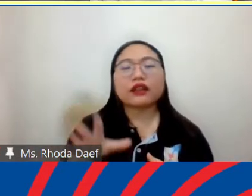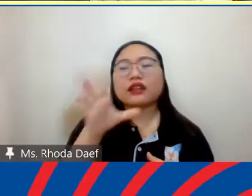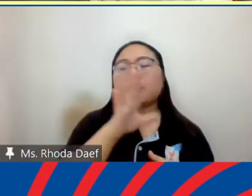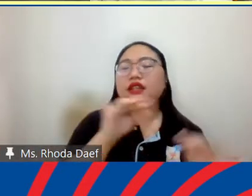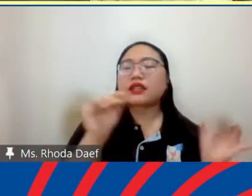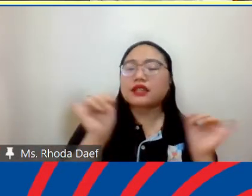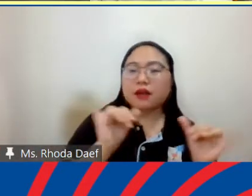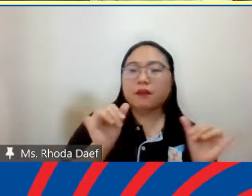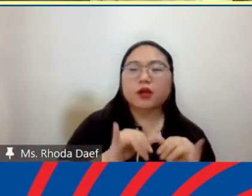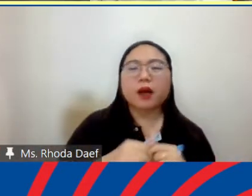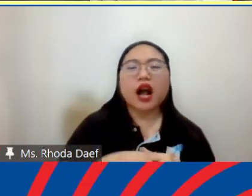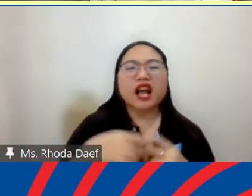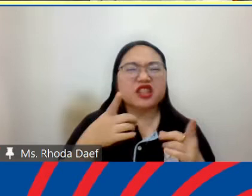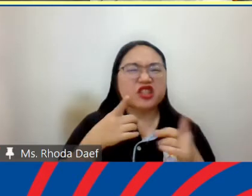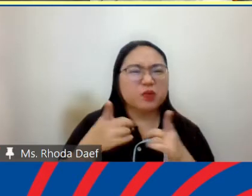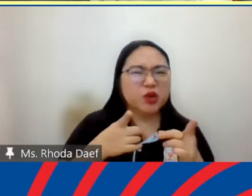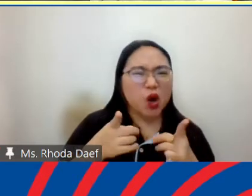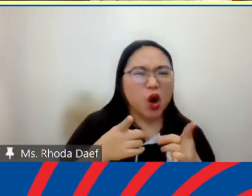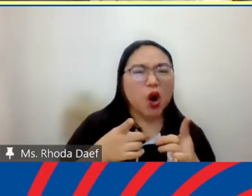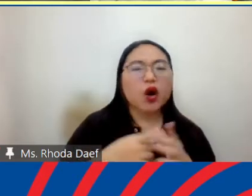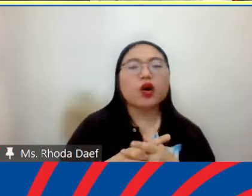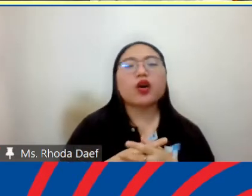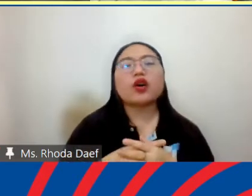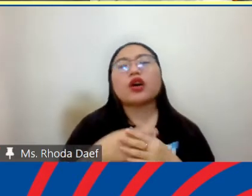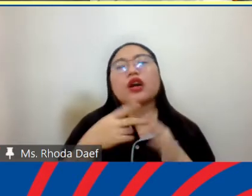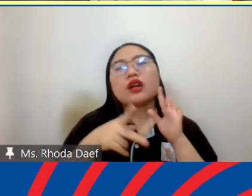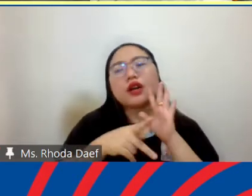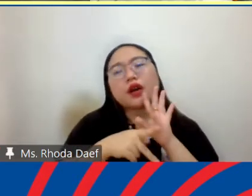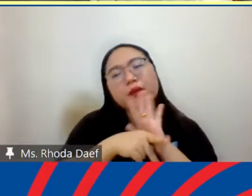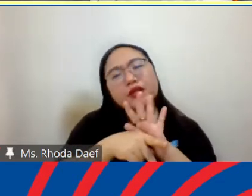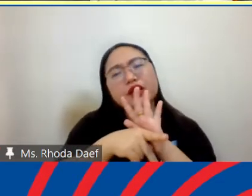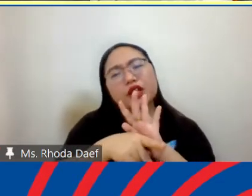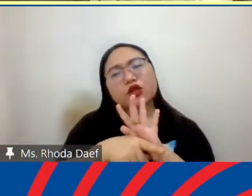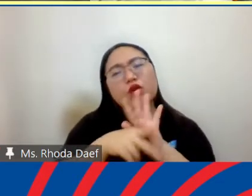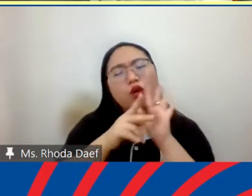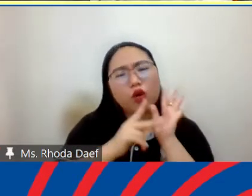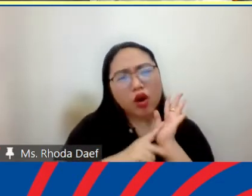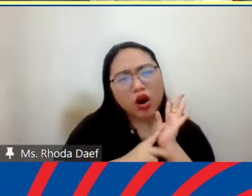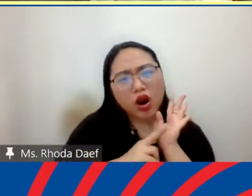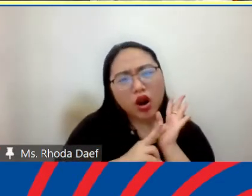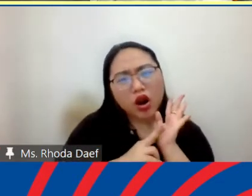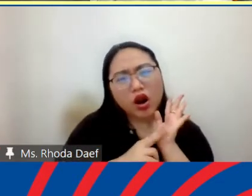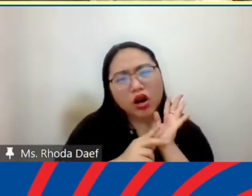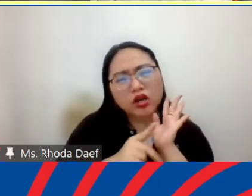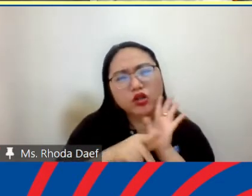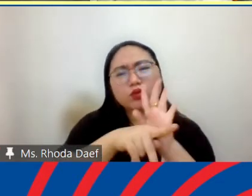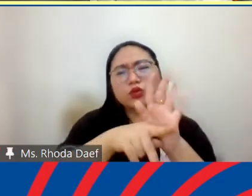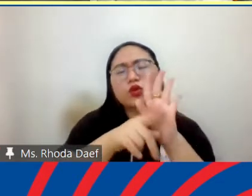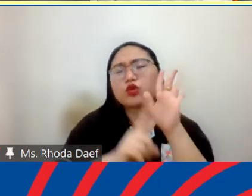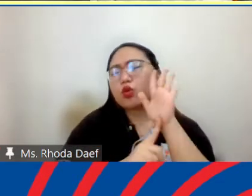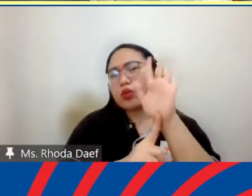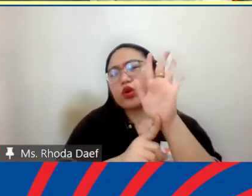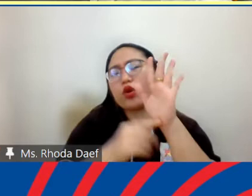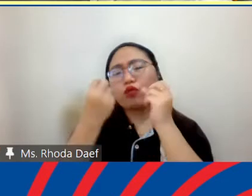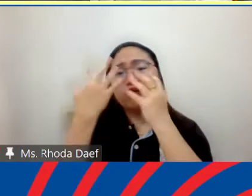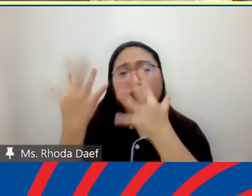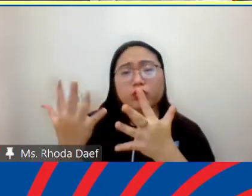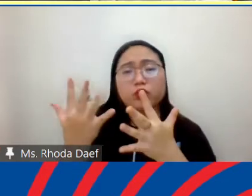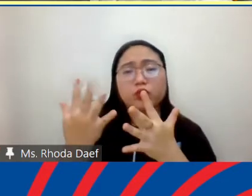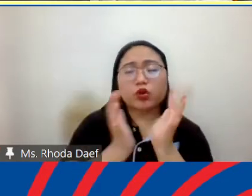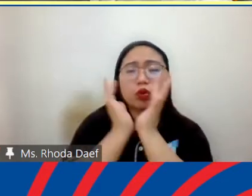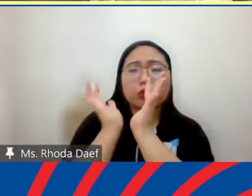description, representation of information, preservation planning, community watch